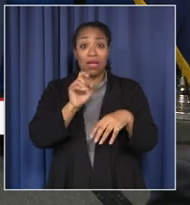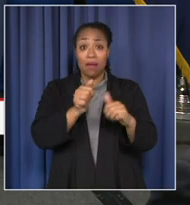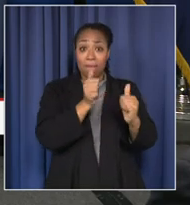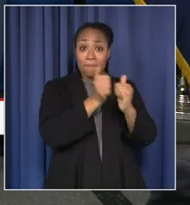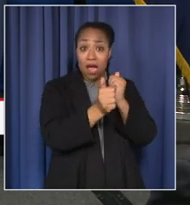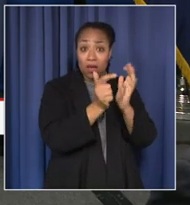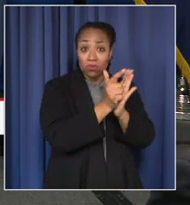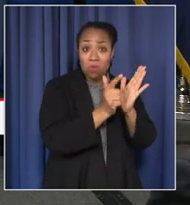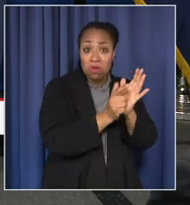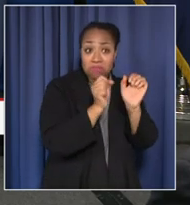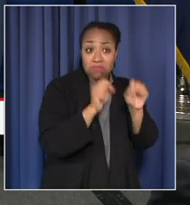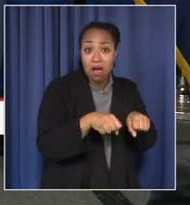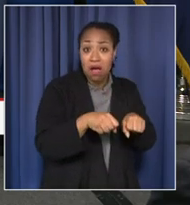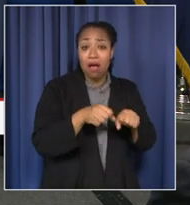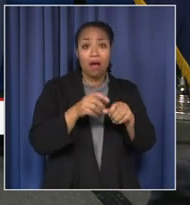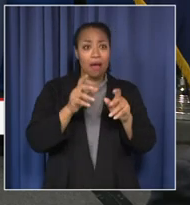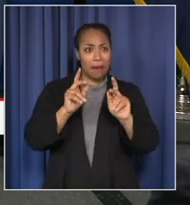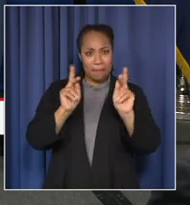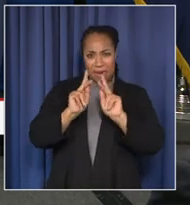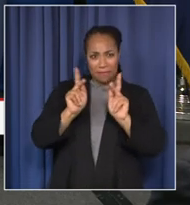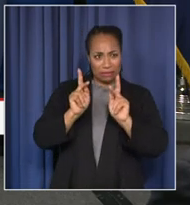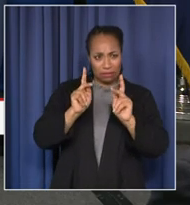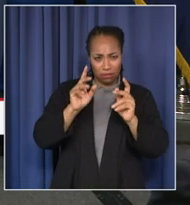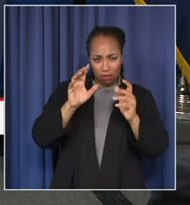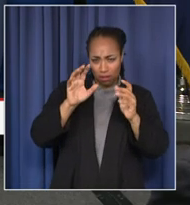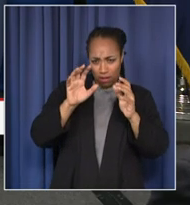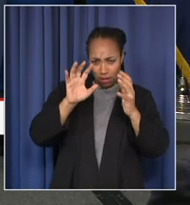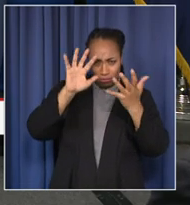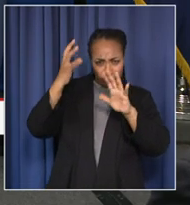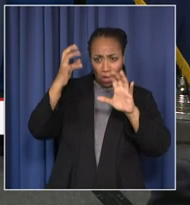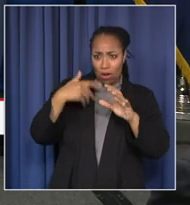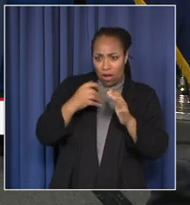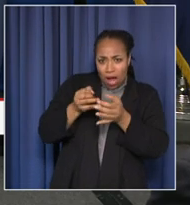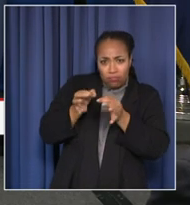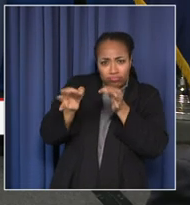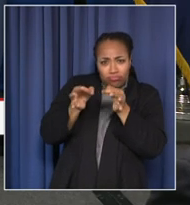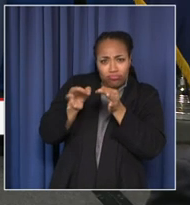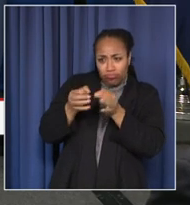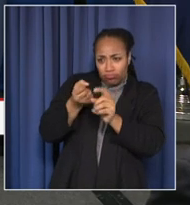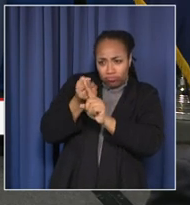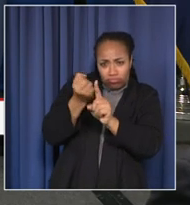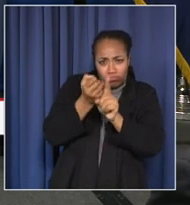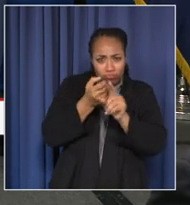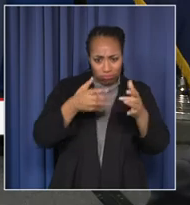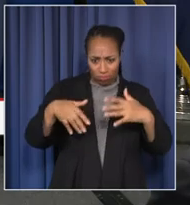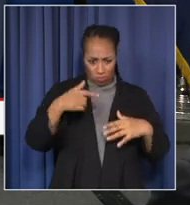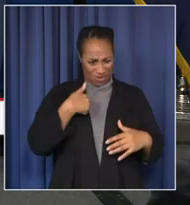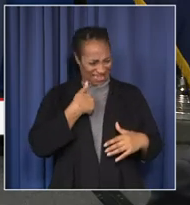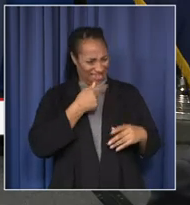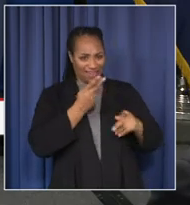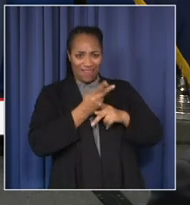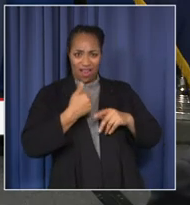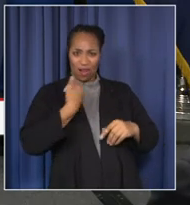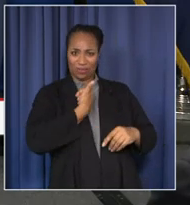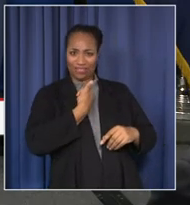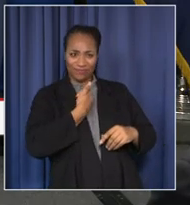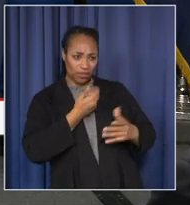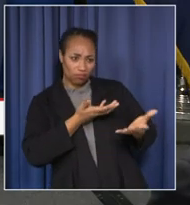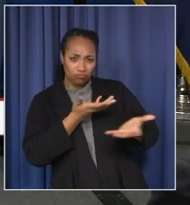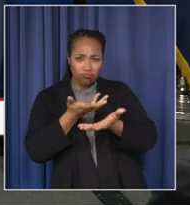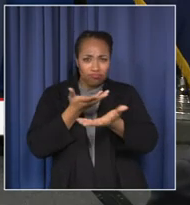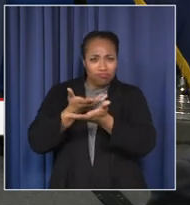world. We take care of ourselves, and we do so, as I said, and we give more to the federal government than we get